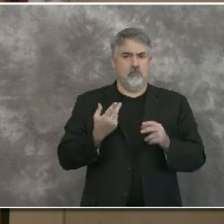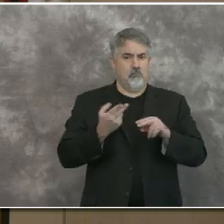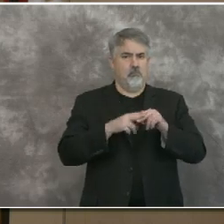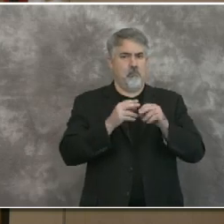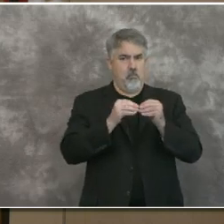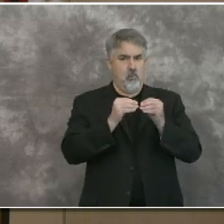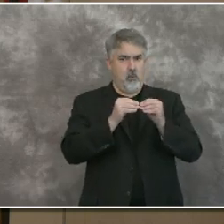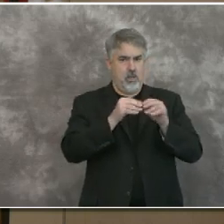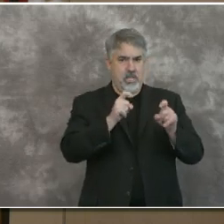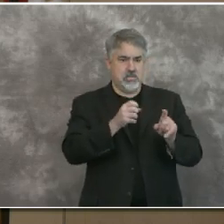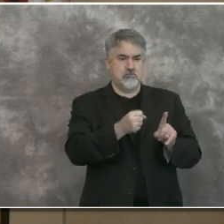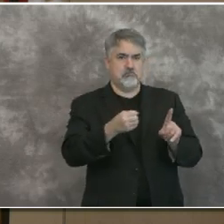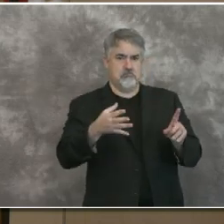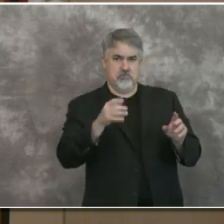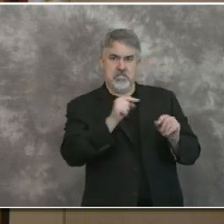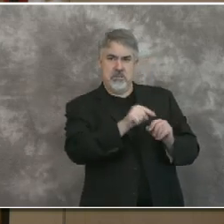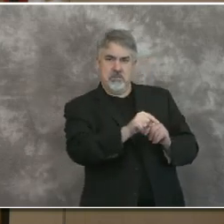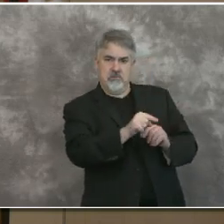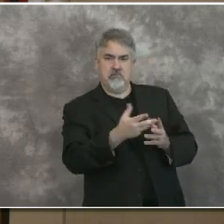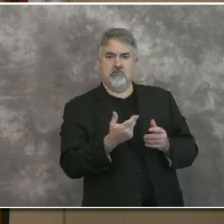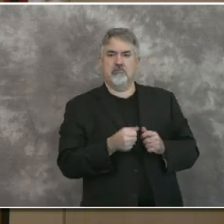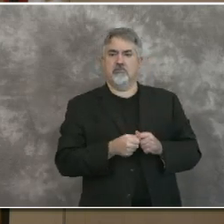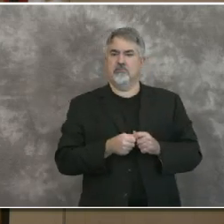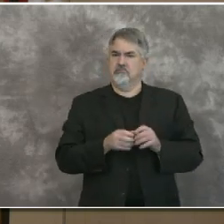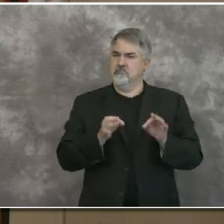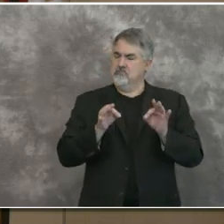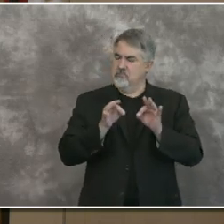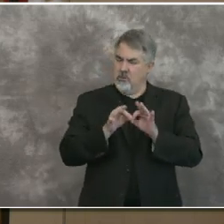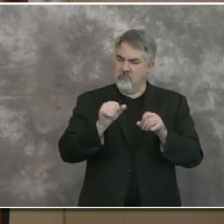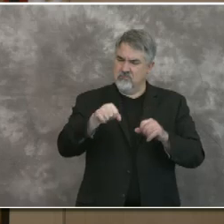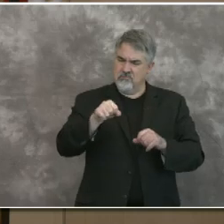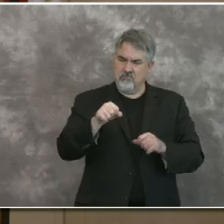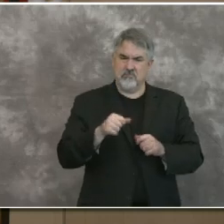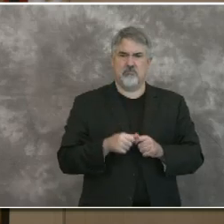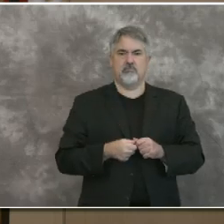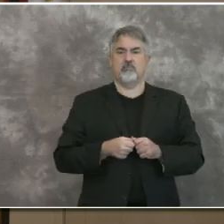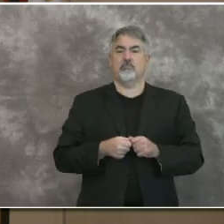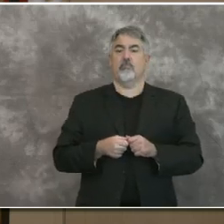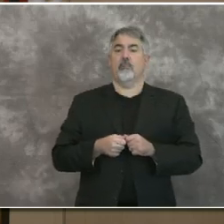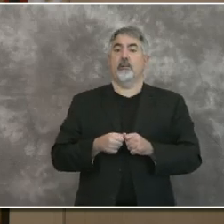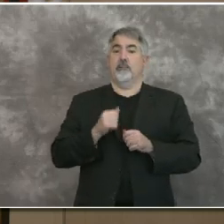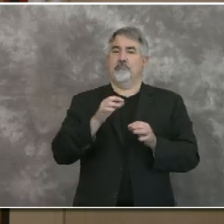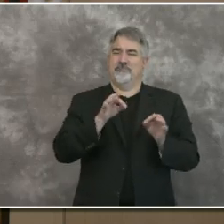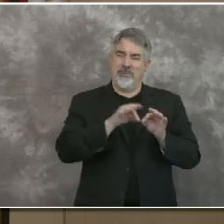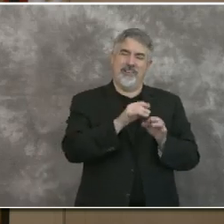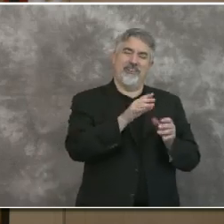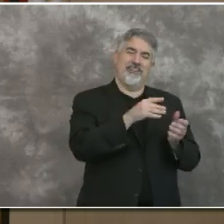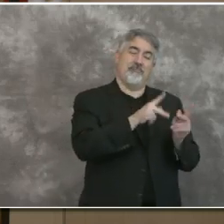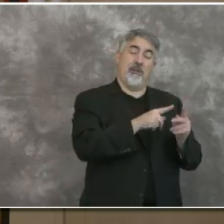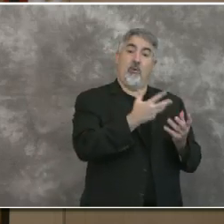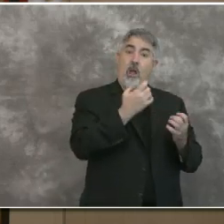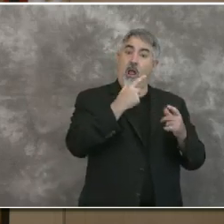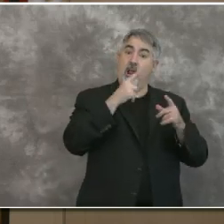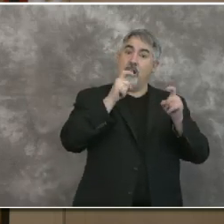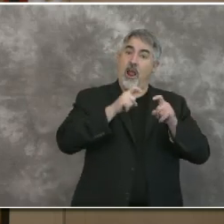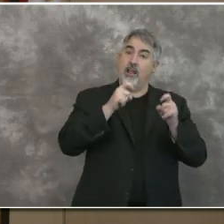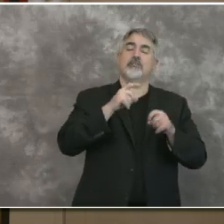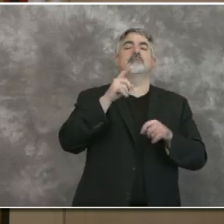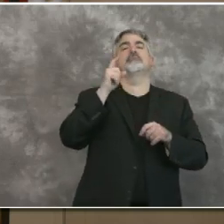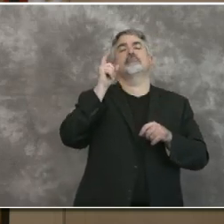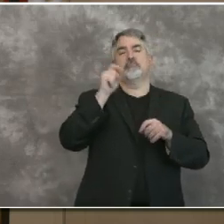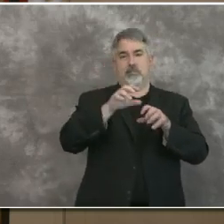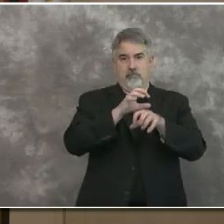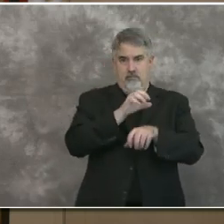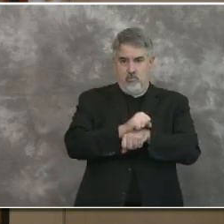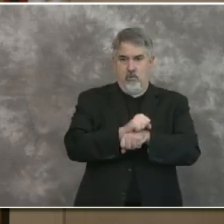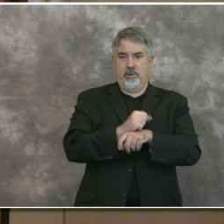that's why it's very important that when people make their appointments, that they keep their appointments so that we can utilize